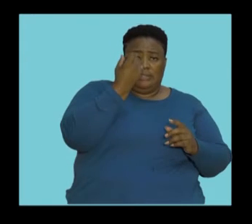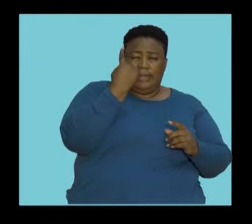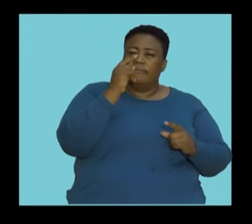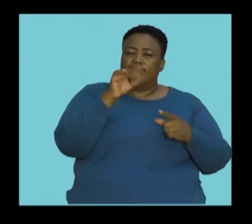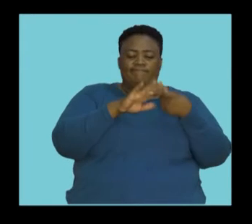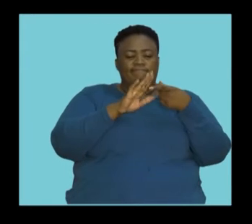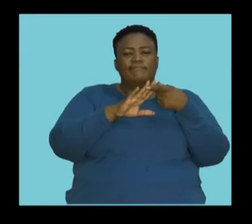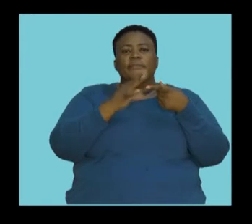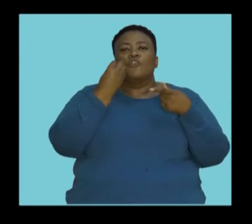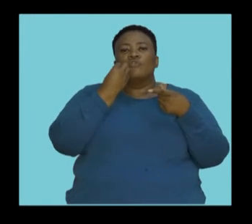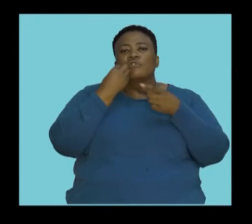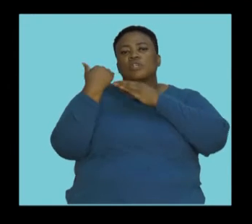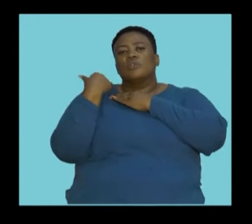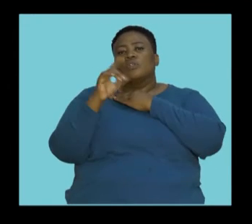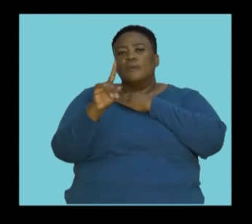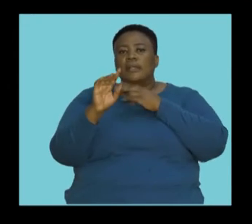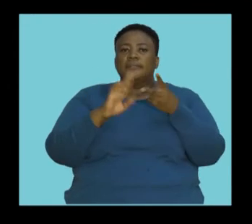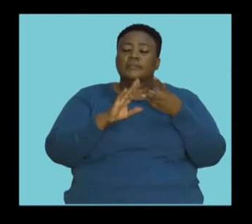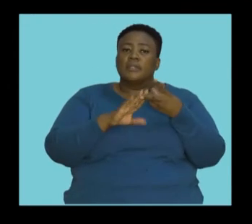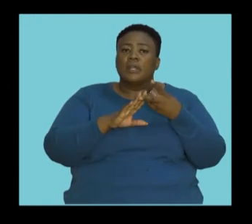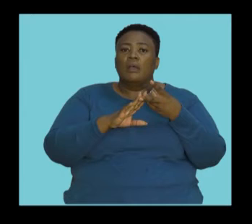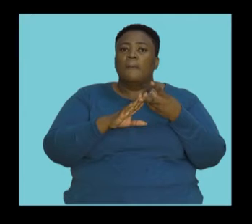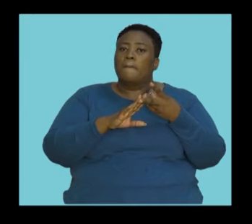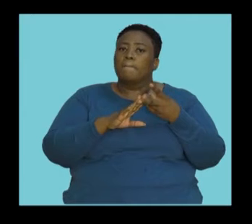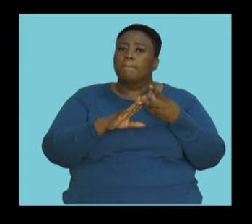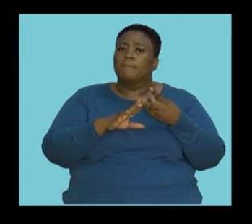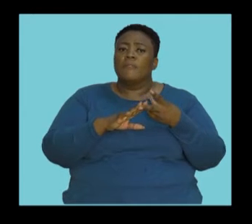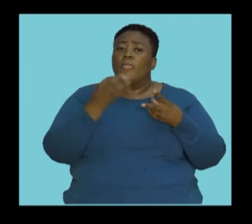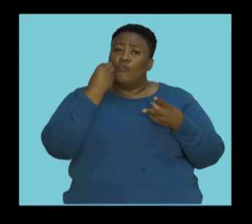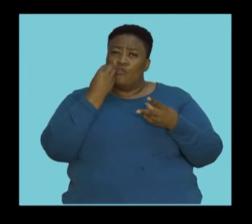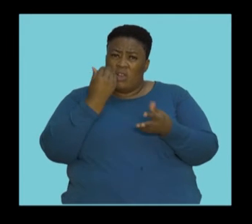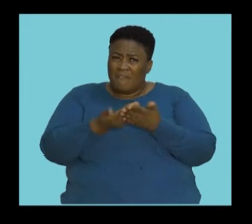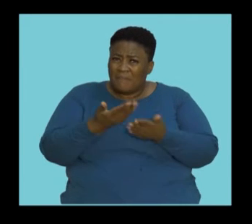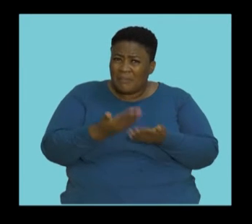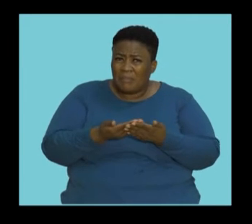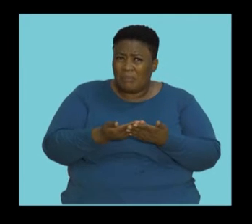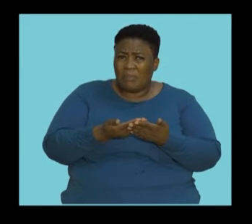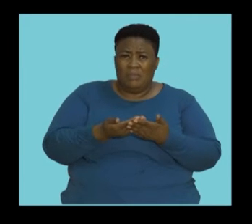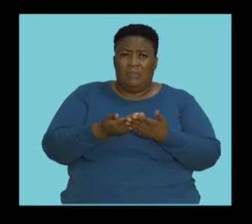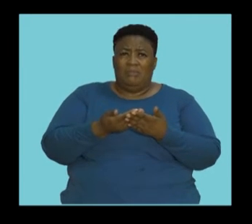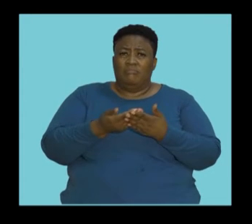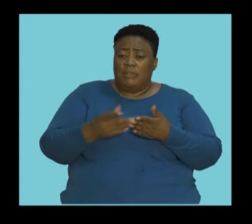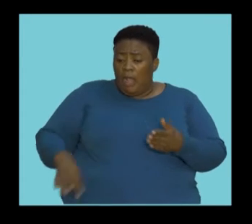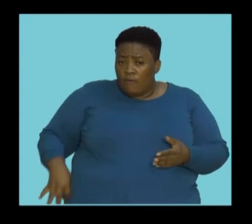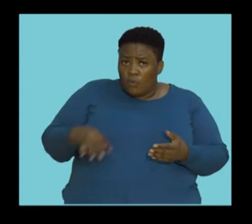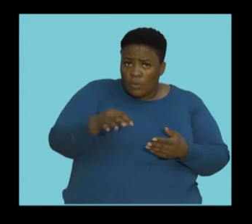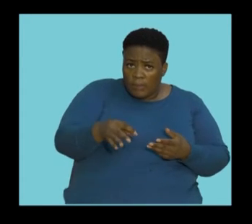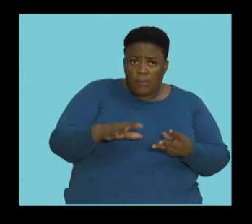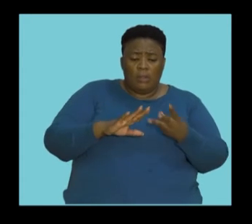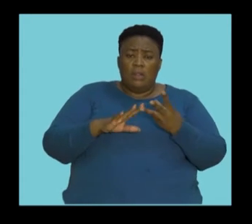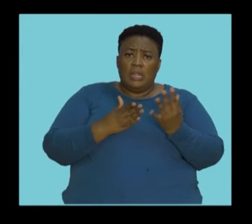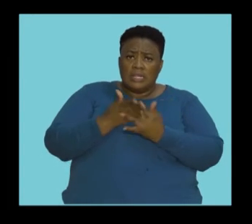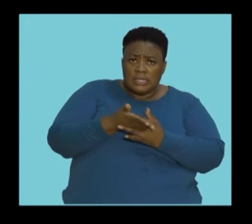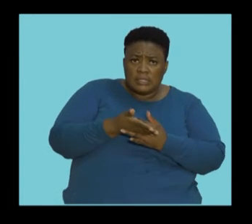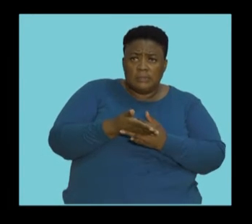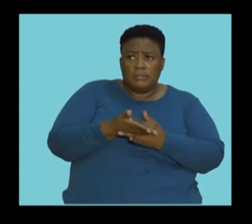food security. We need to look at the concepts of how the availability of food, its affordability, and its